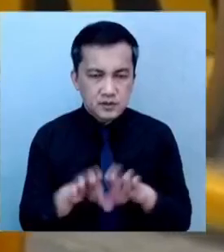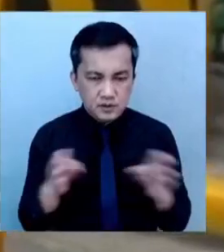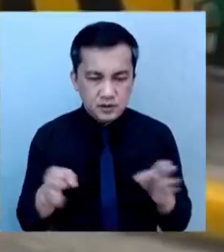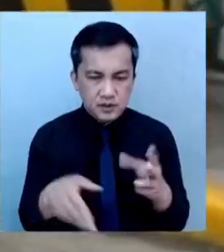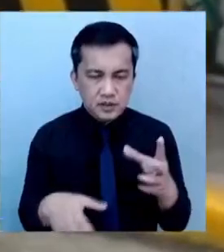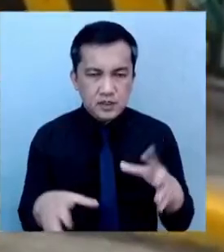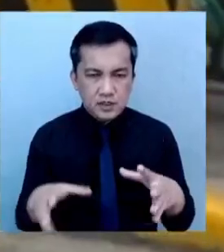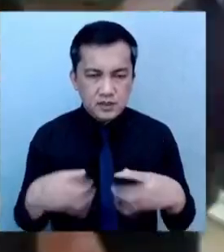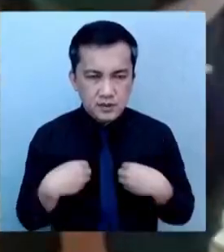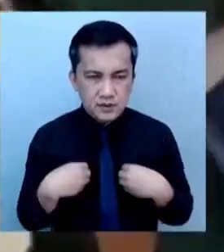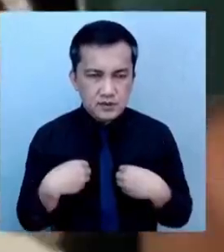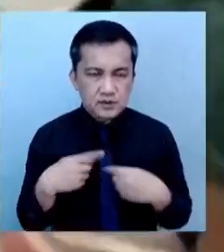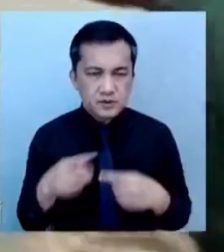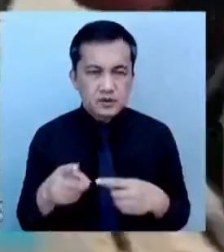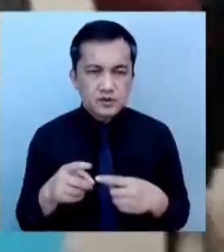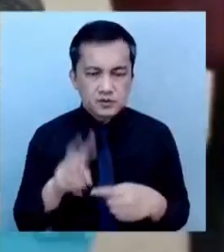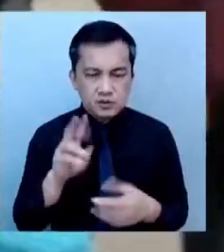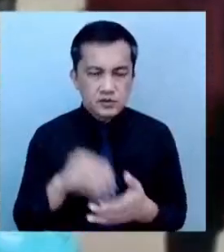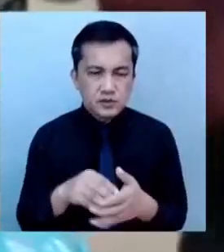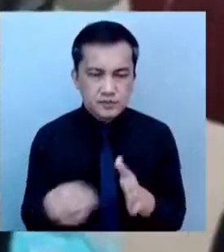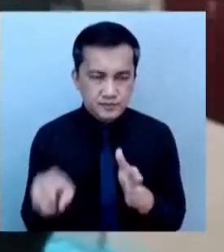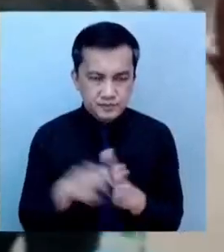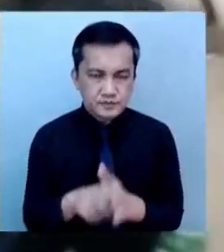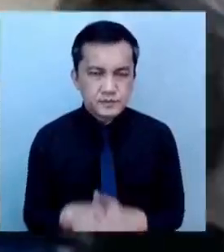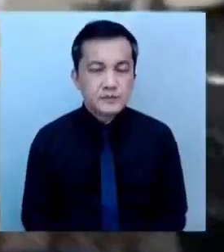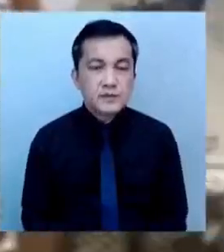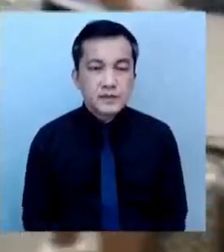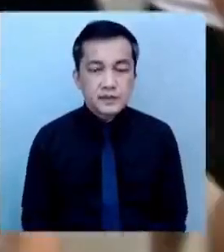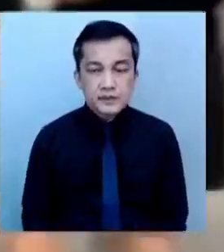2,000 passengers. For those bringing vehicles across